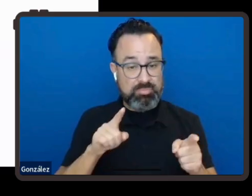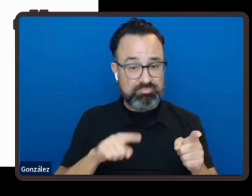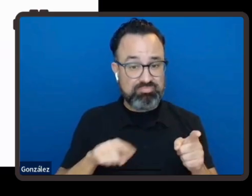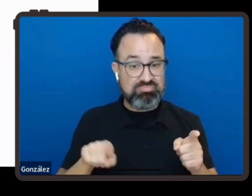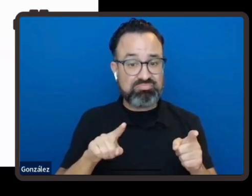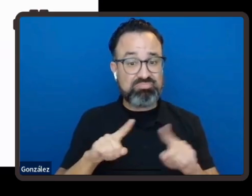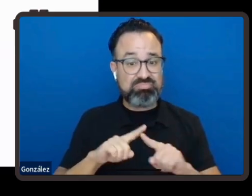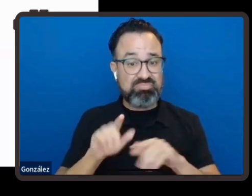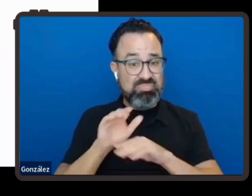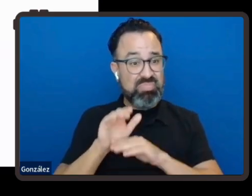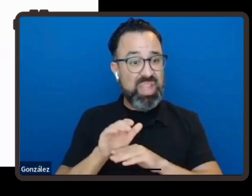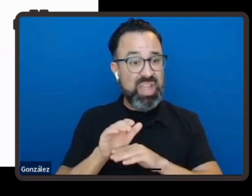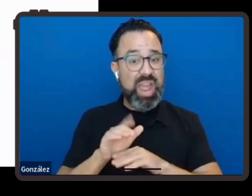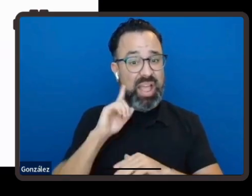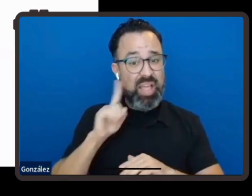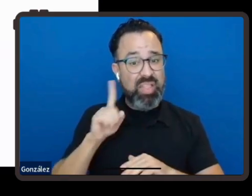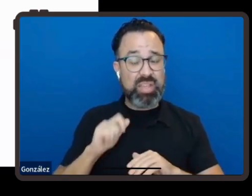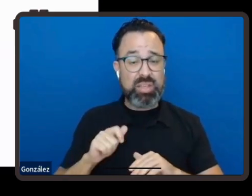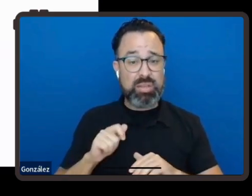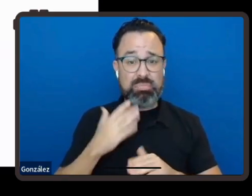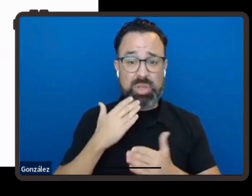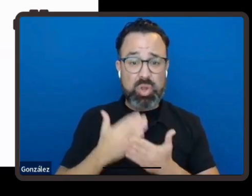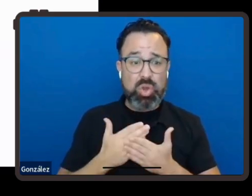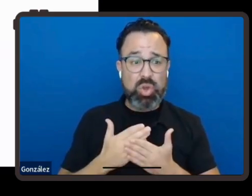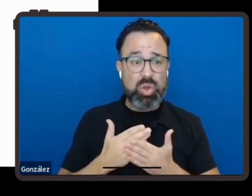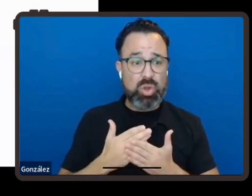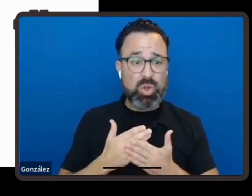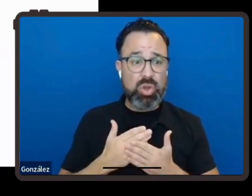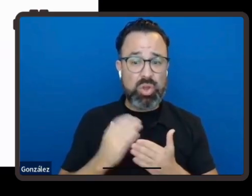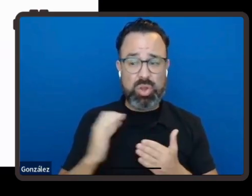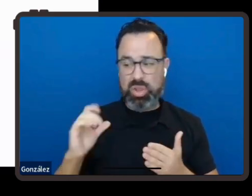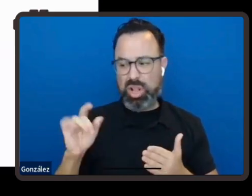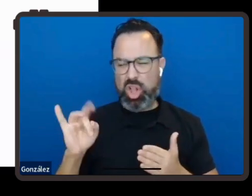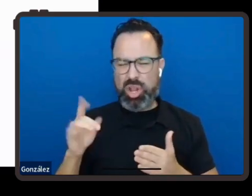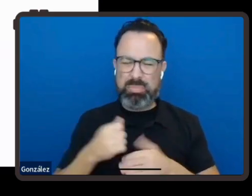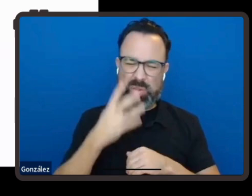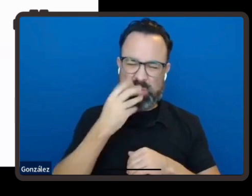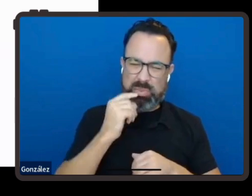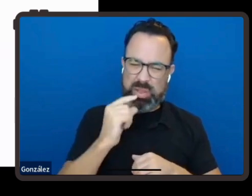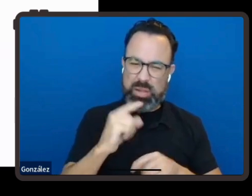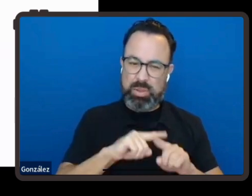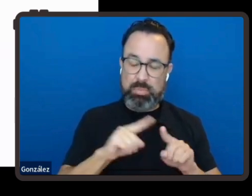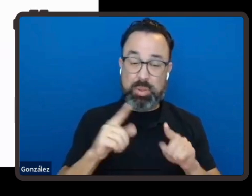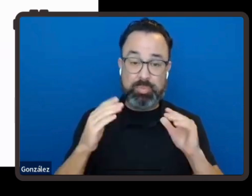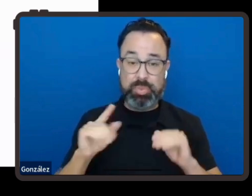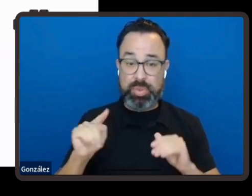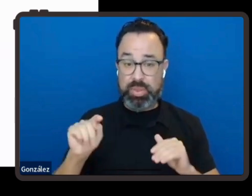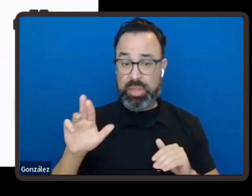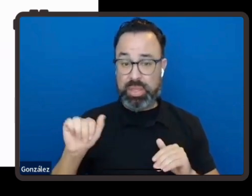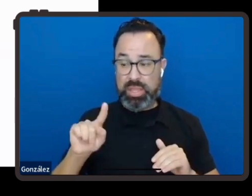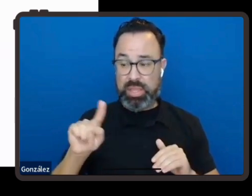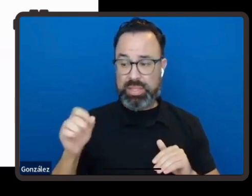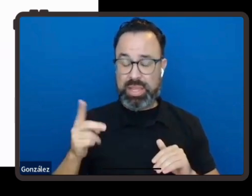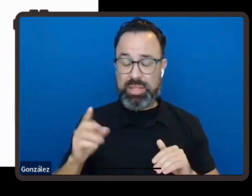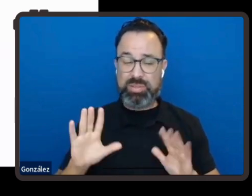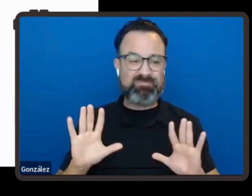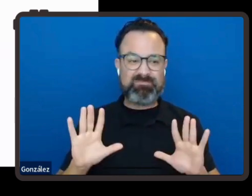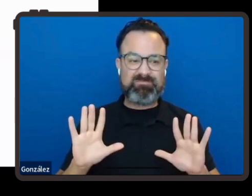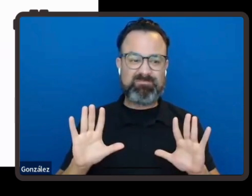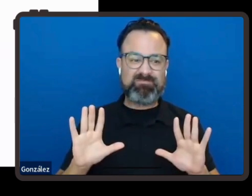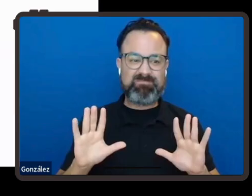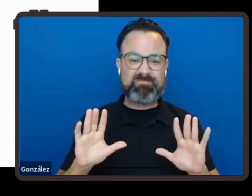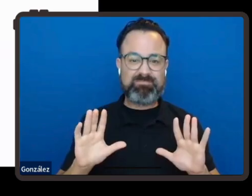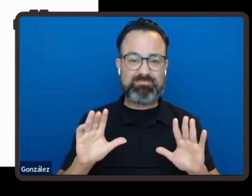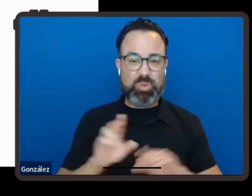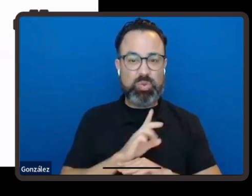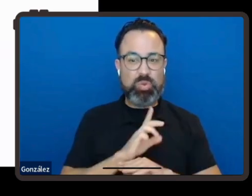at nighttime, I think it can be quite good just to calm things down. Trazodone, I don't use very much, but my little kiddo